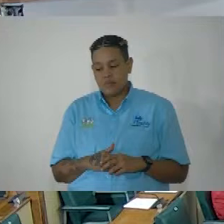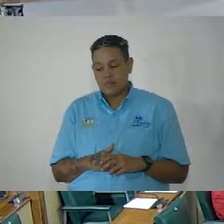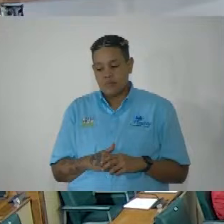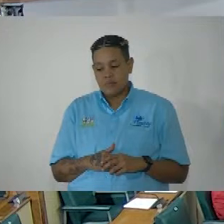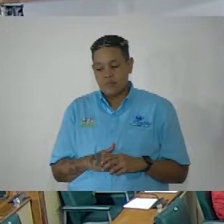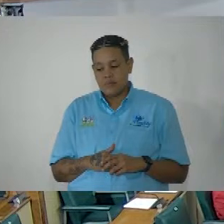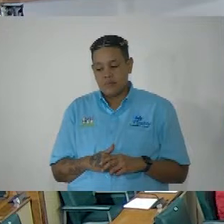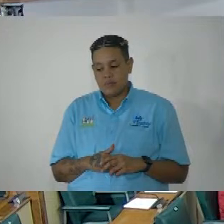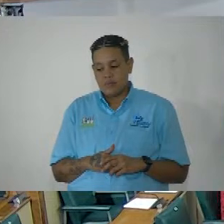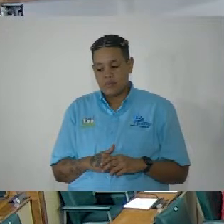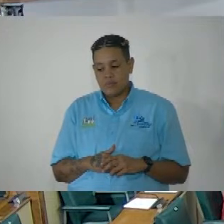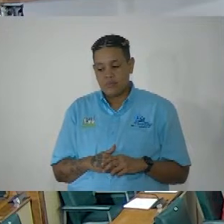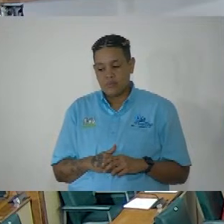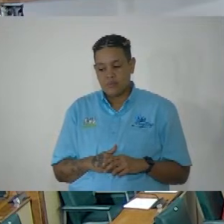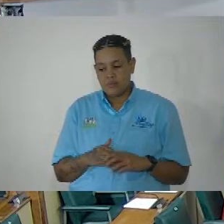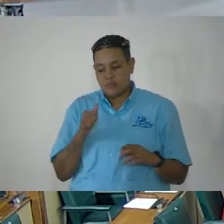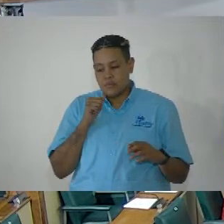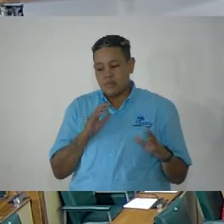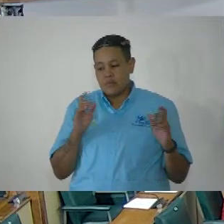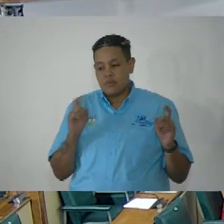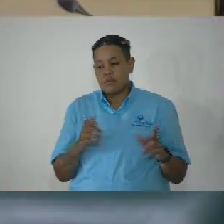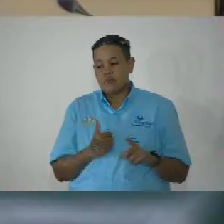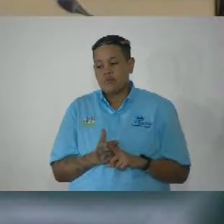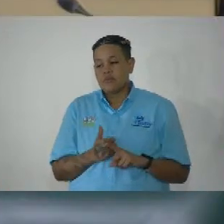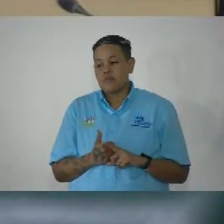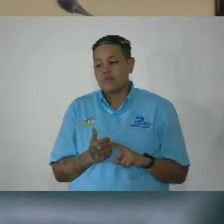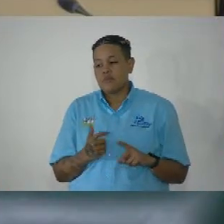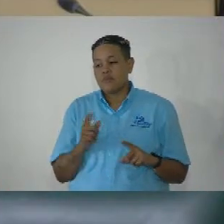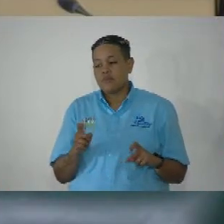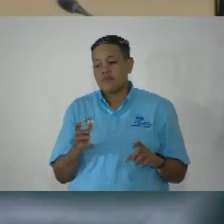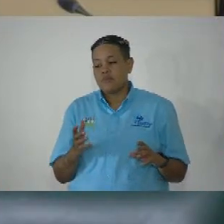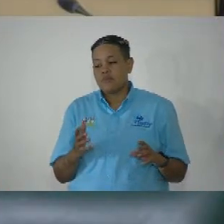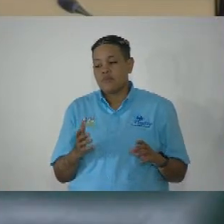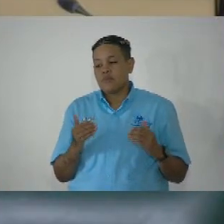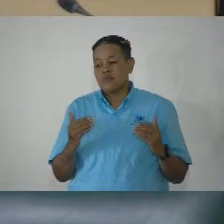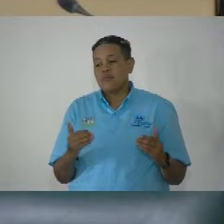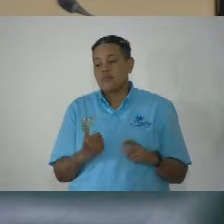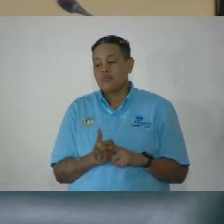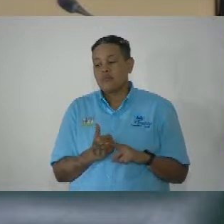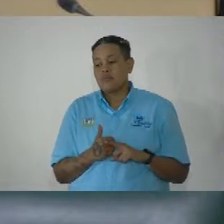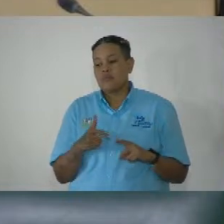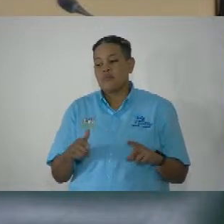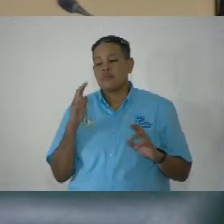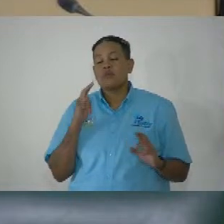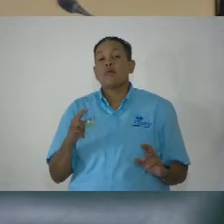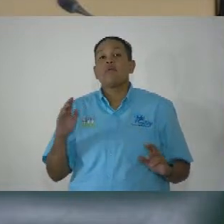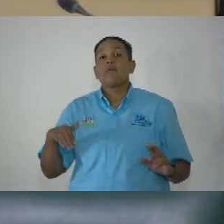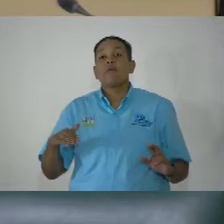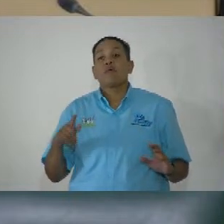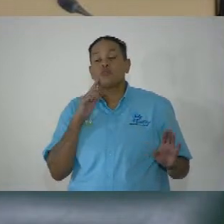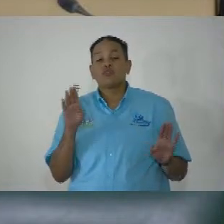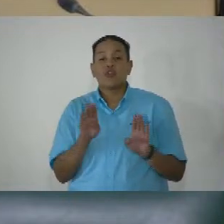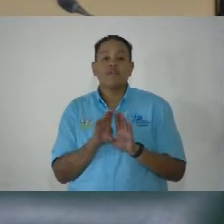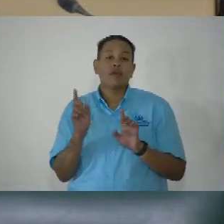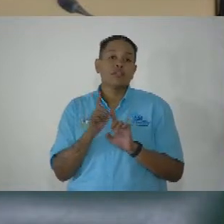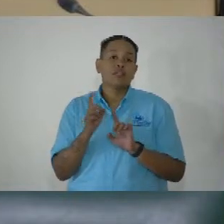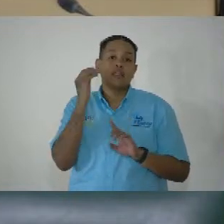House Leader, all right. Speaker, I beg therefore to move that this honorable House be